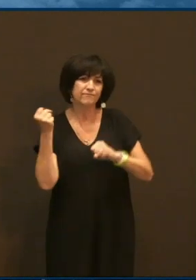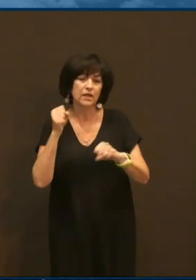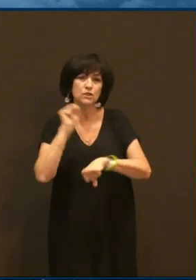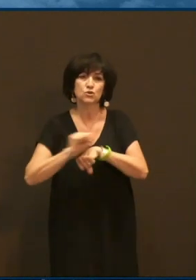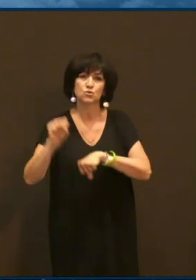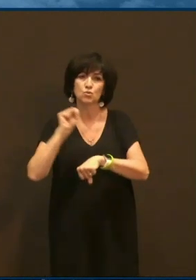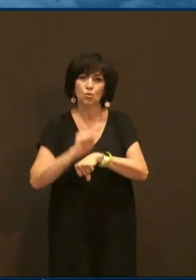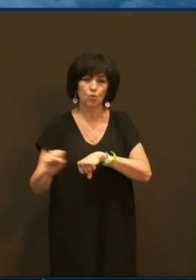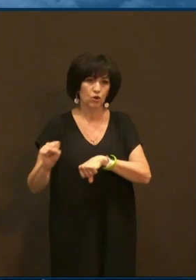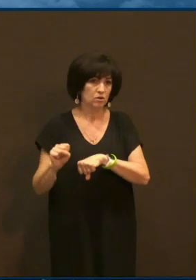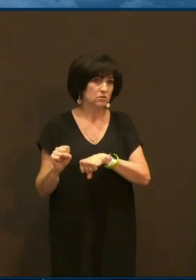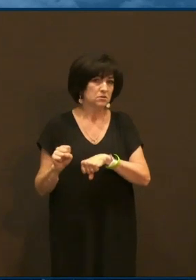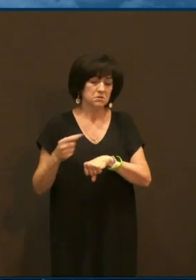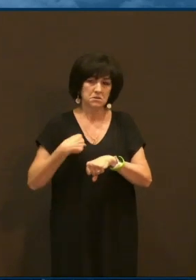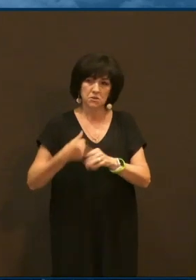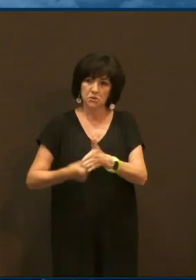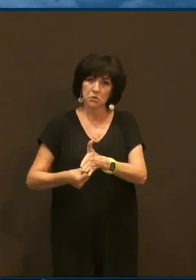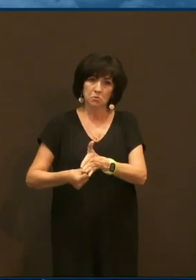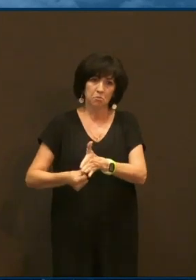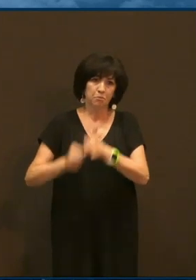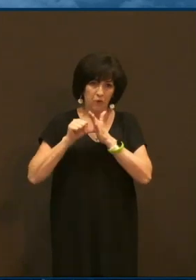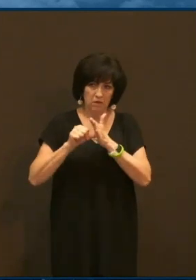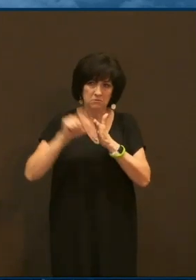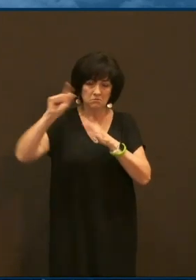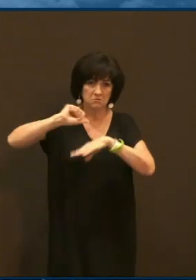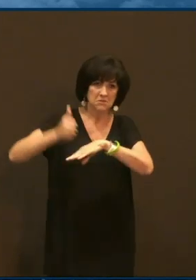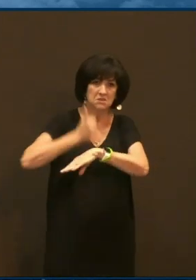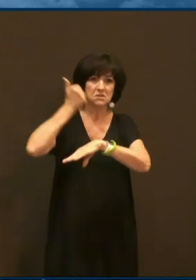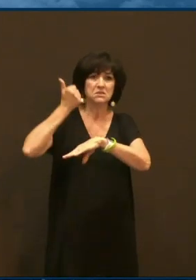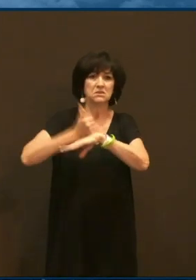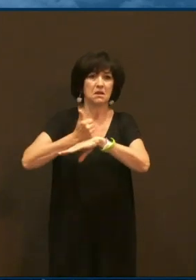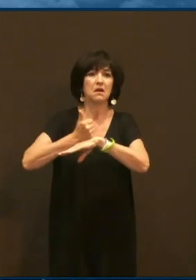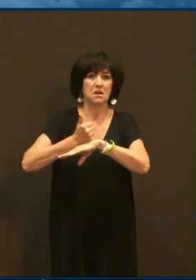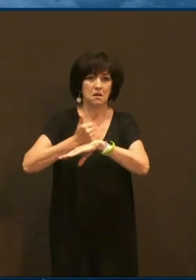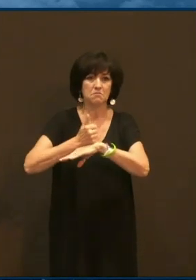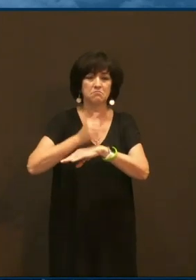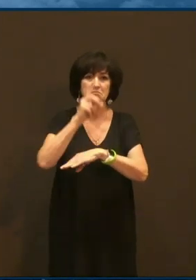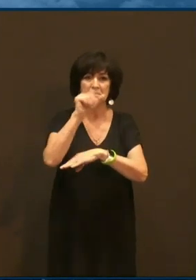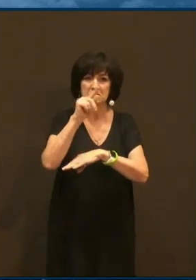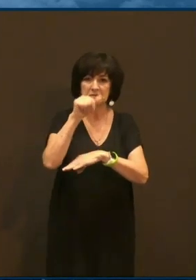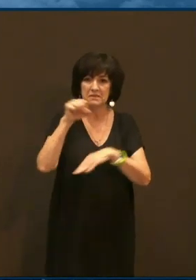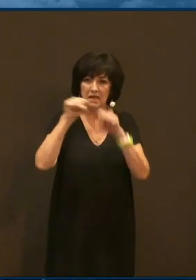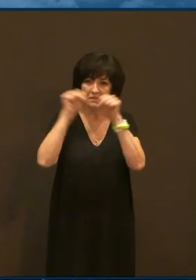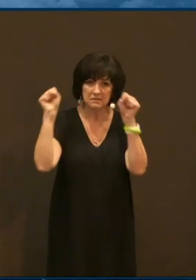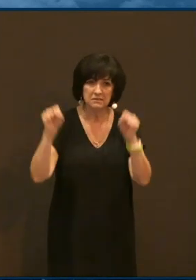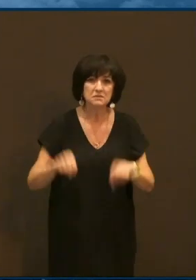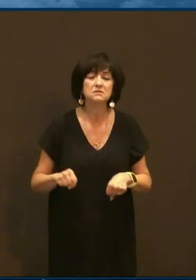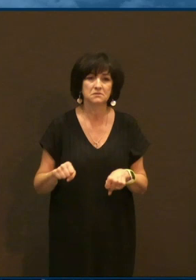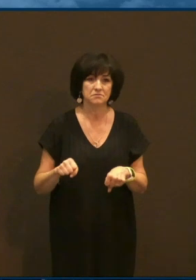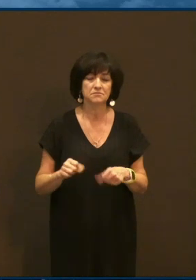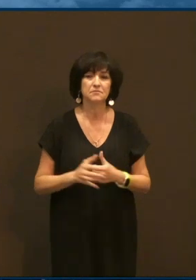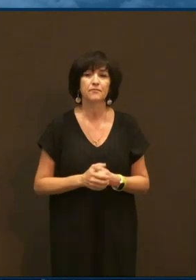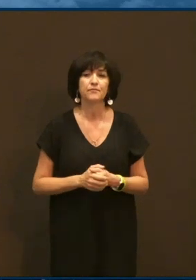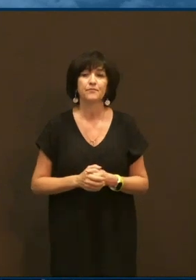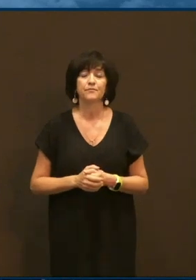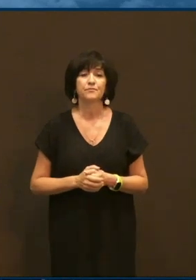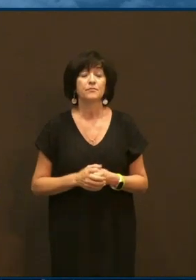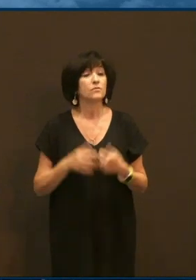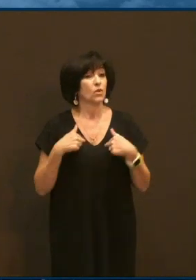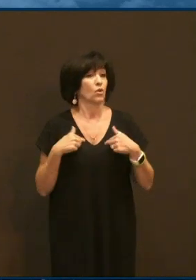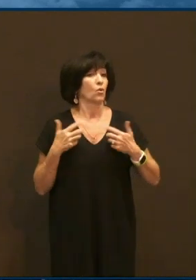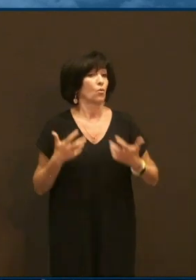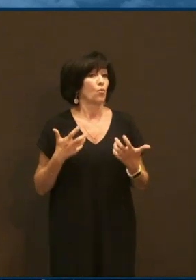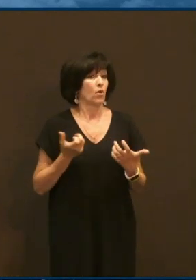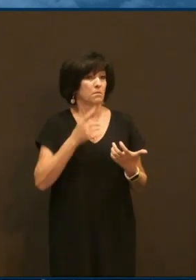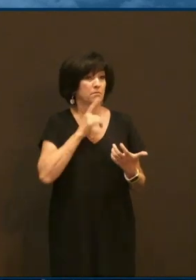seen to stand up a data platform. One thing that we want to make sure that you